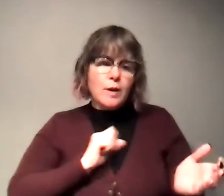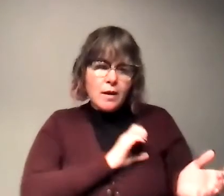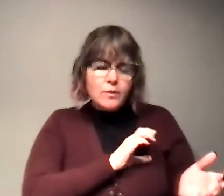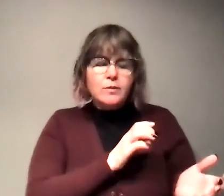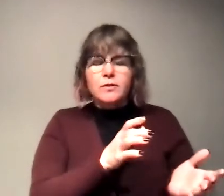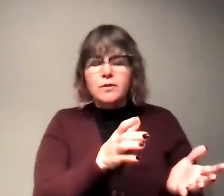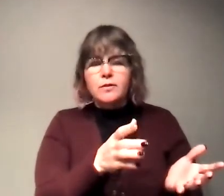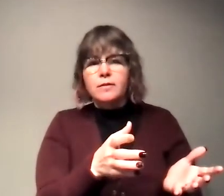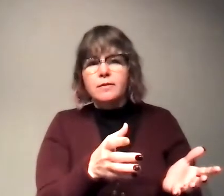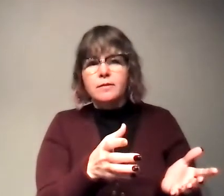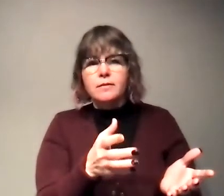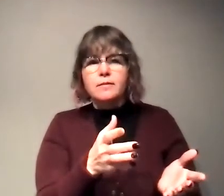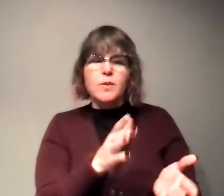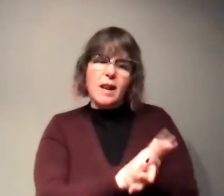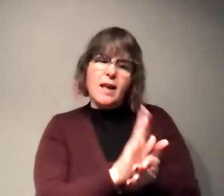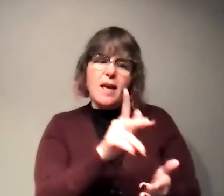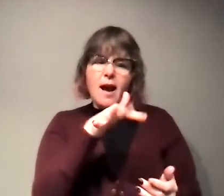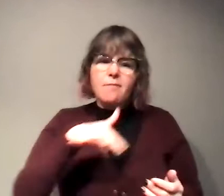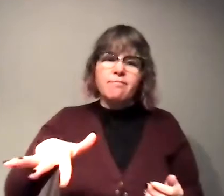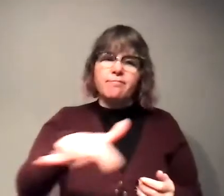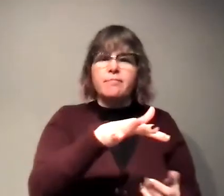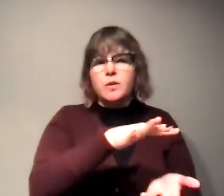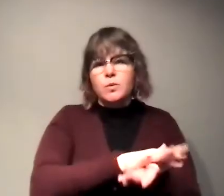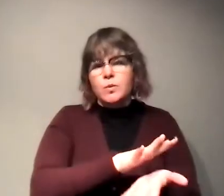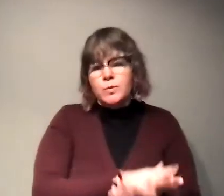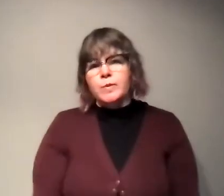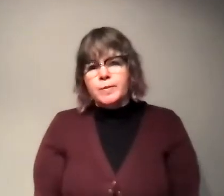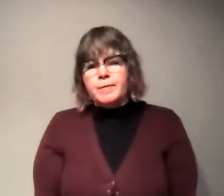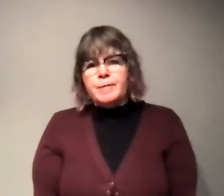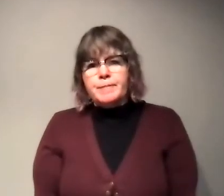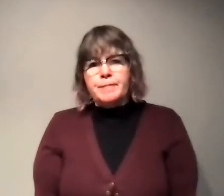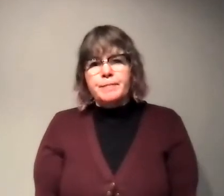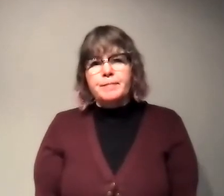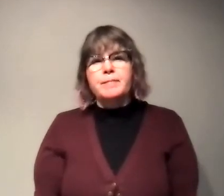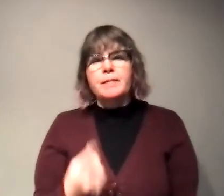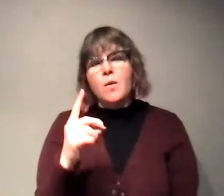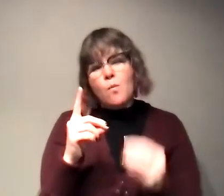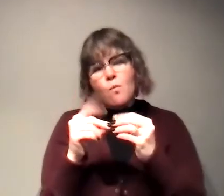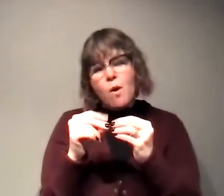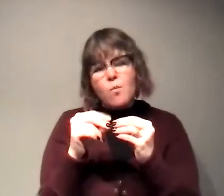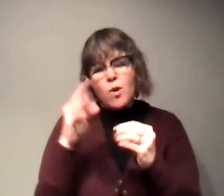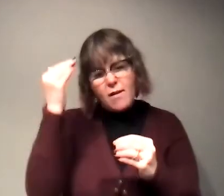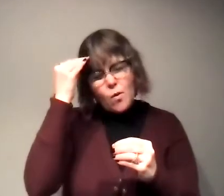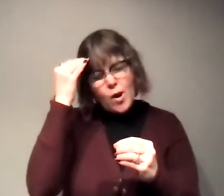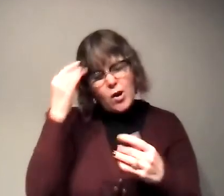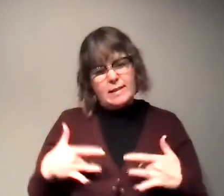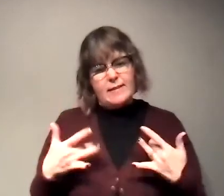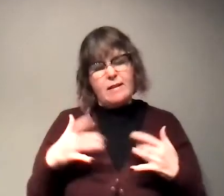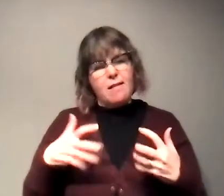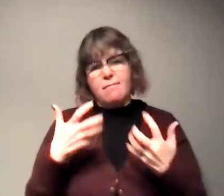do some cleanup around the school and some other kind of awareness event that we haven't quite worked out